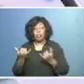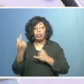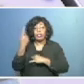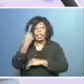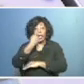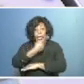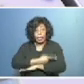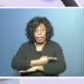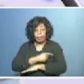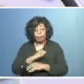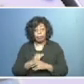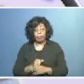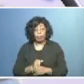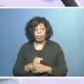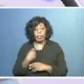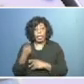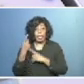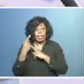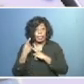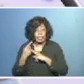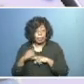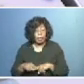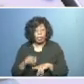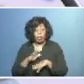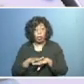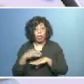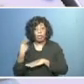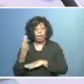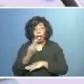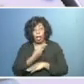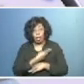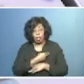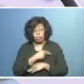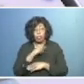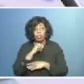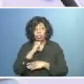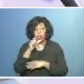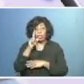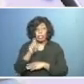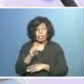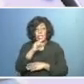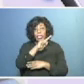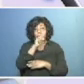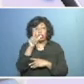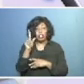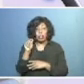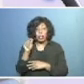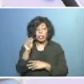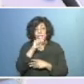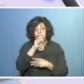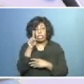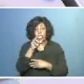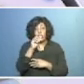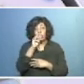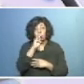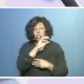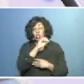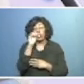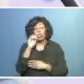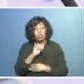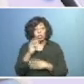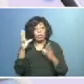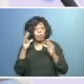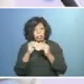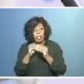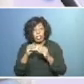today. They are depending on us. We don't need 20 Zoom meetings, 18